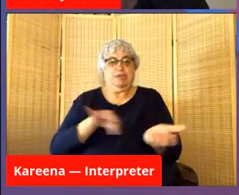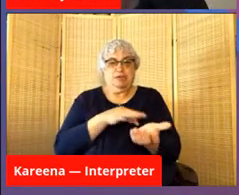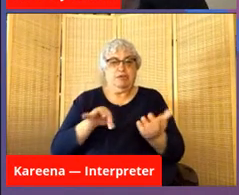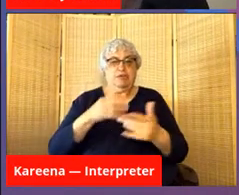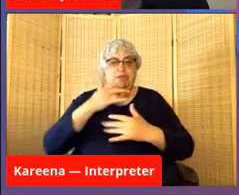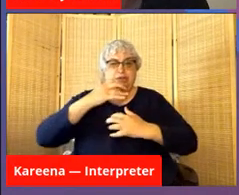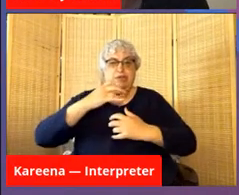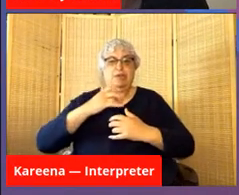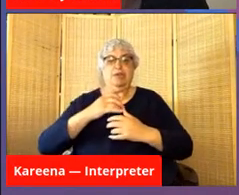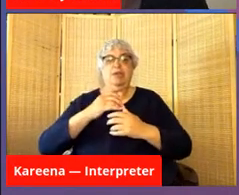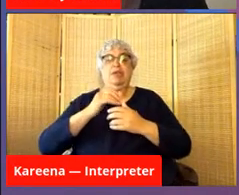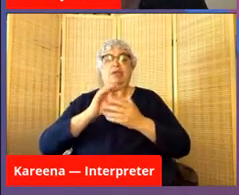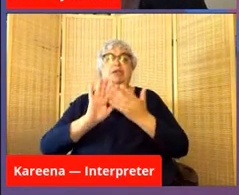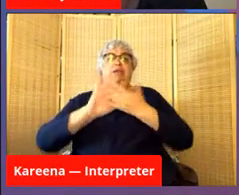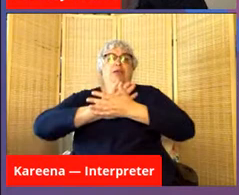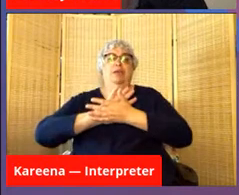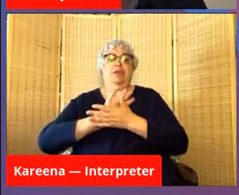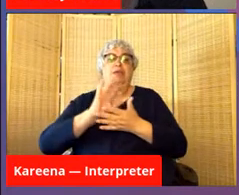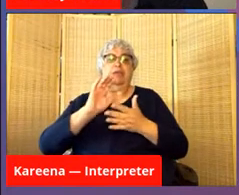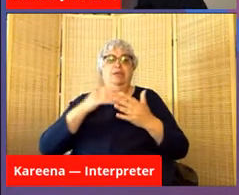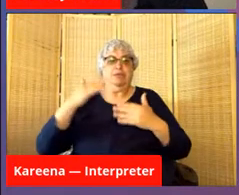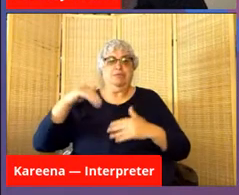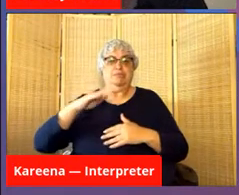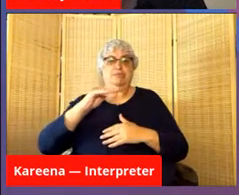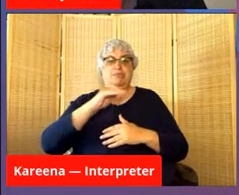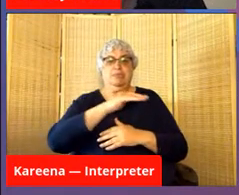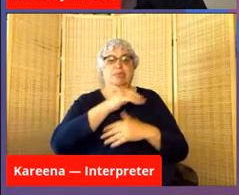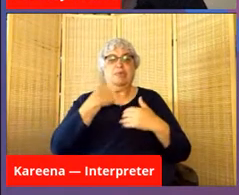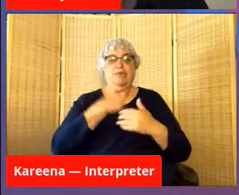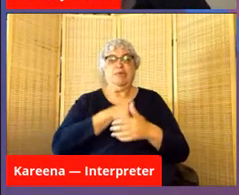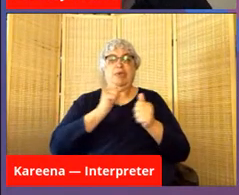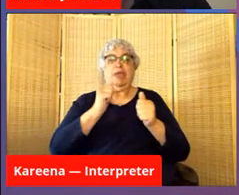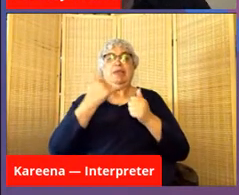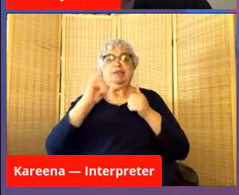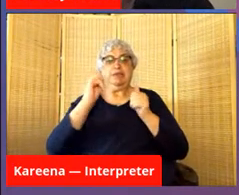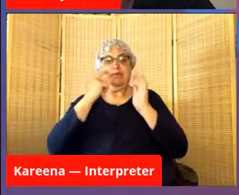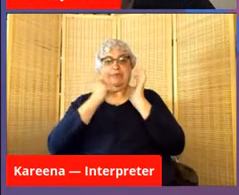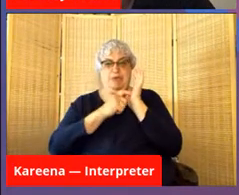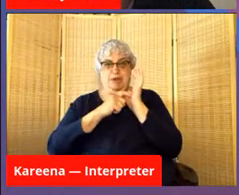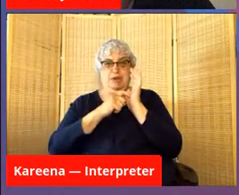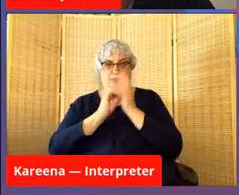even disguise the melody a little, and we're still able to recognize it.